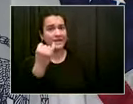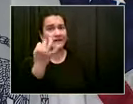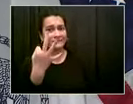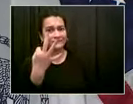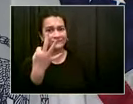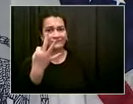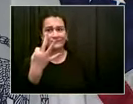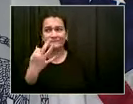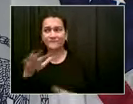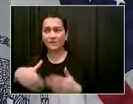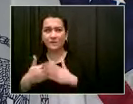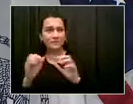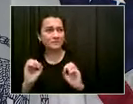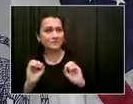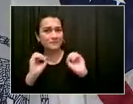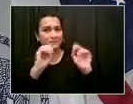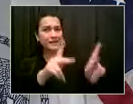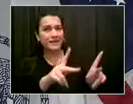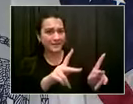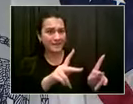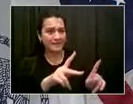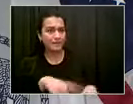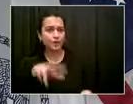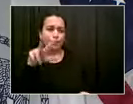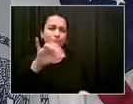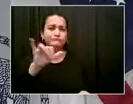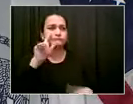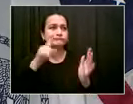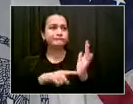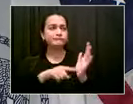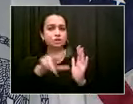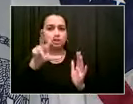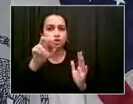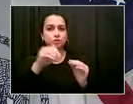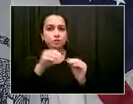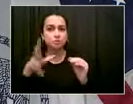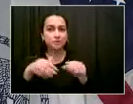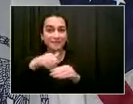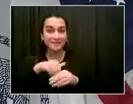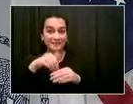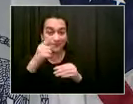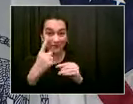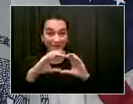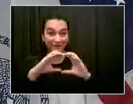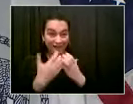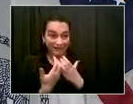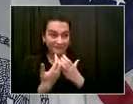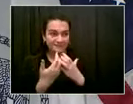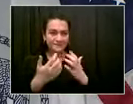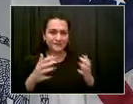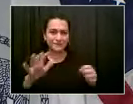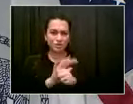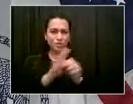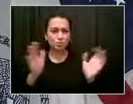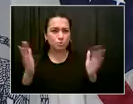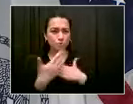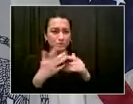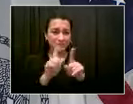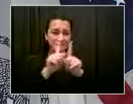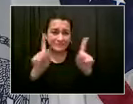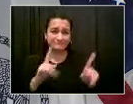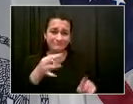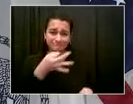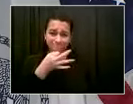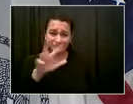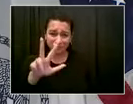with 3 feet of distance in what are sometimes some pretty small classrooms in New York City schools. Can you give us some more specifics on what